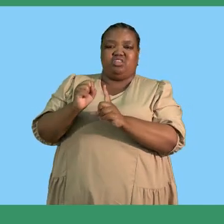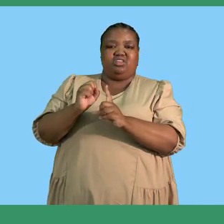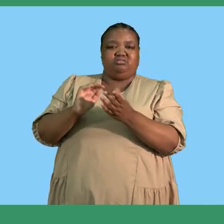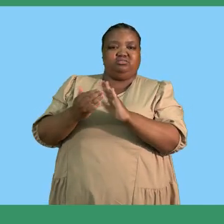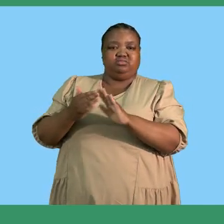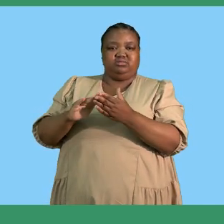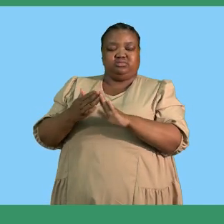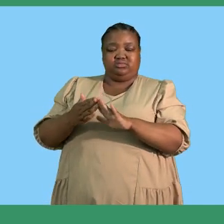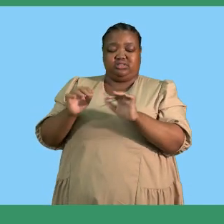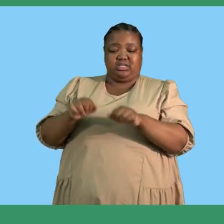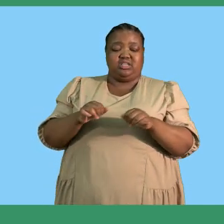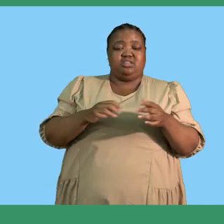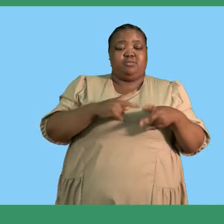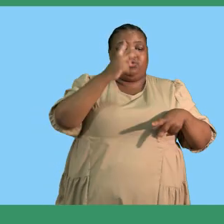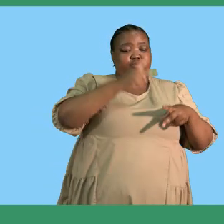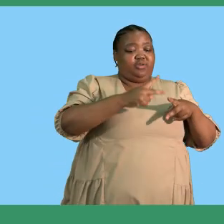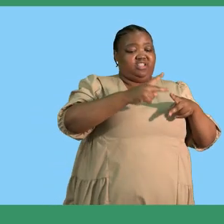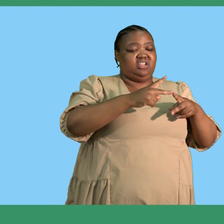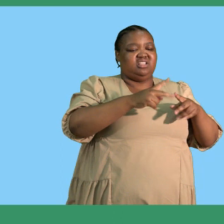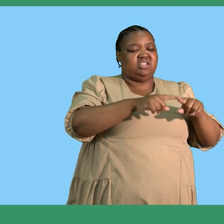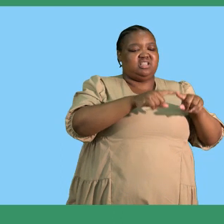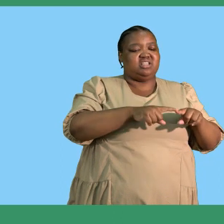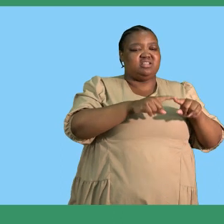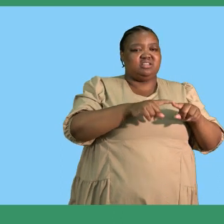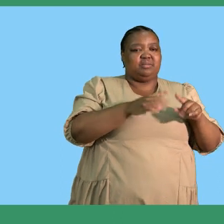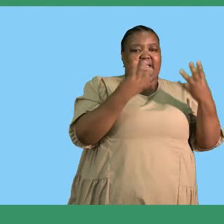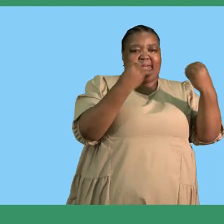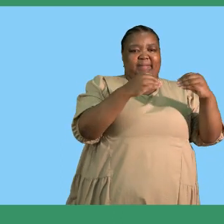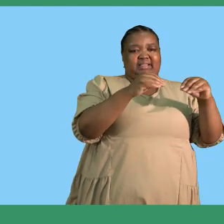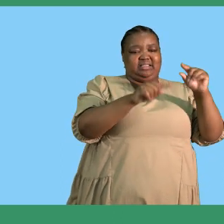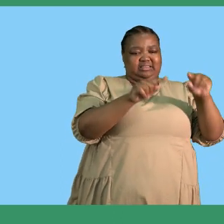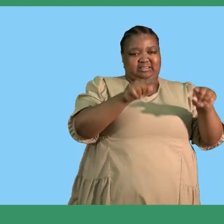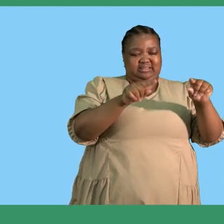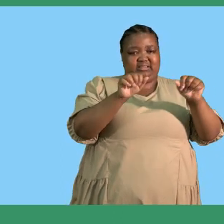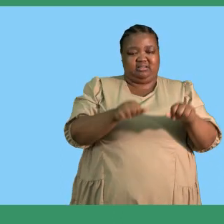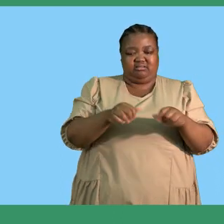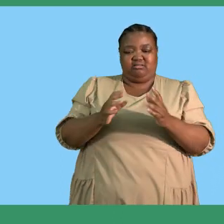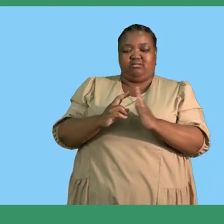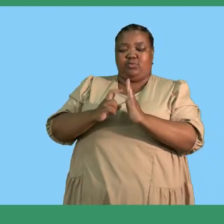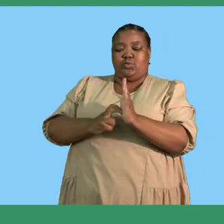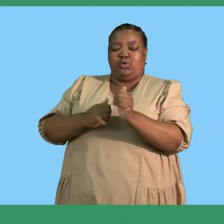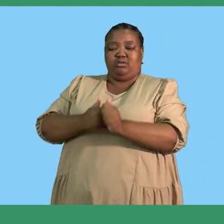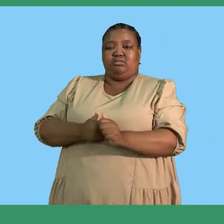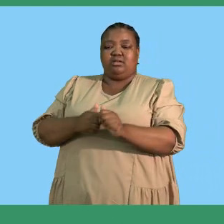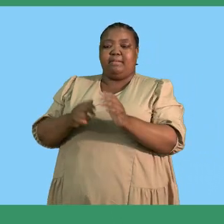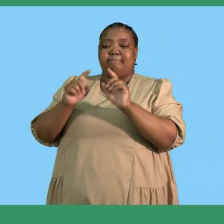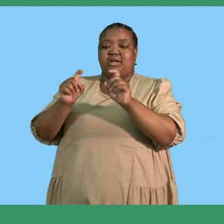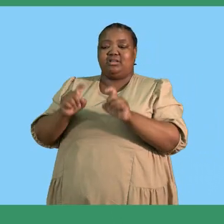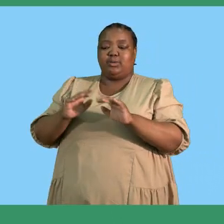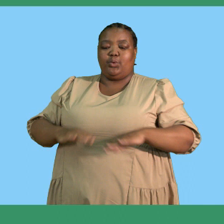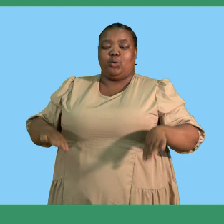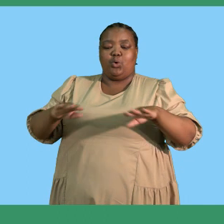from business to business, whereas with ethics, it is principles that are the same for all of us